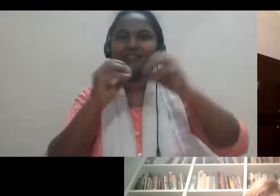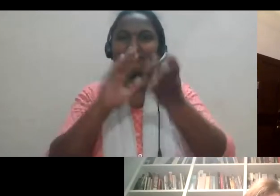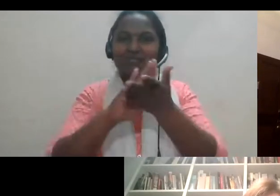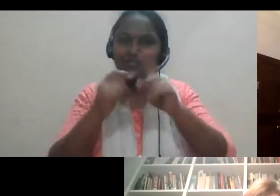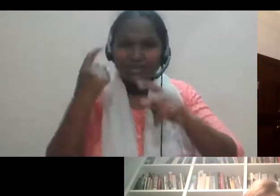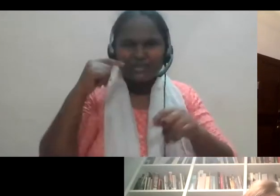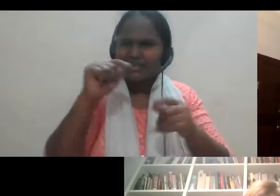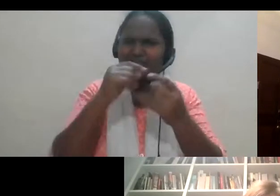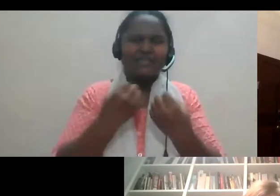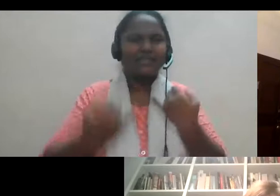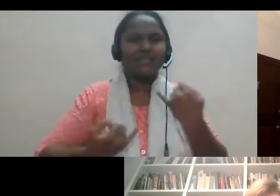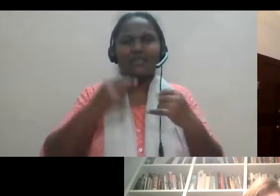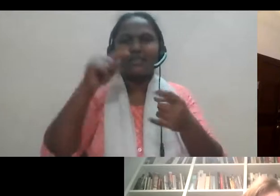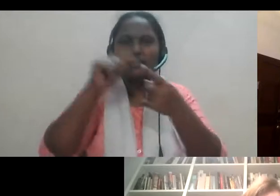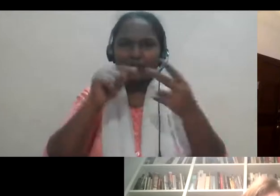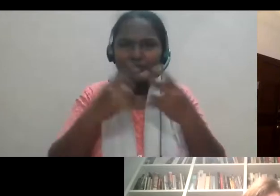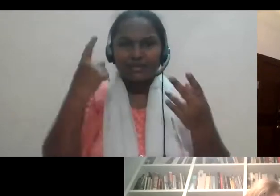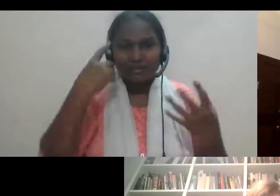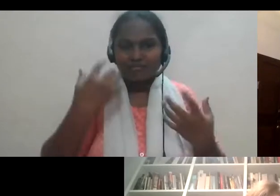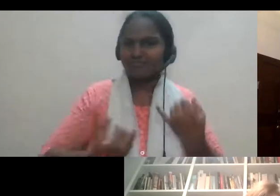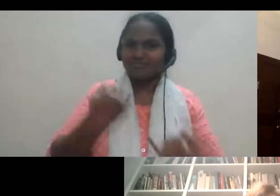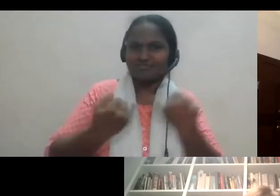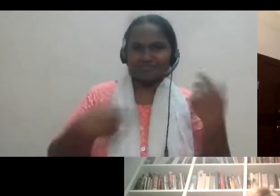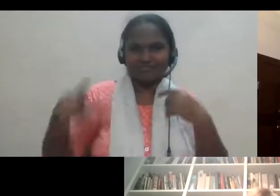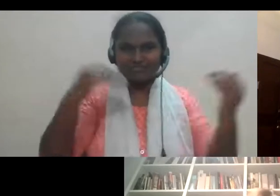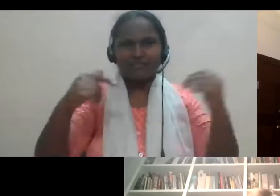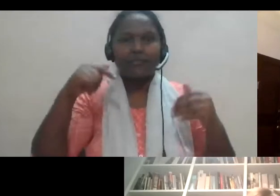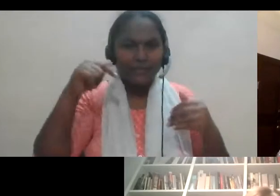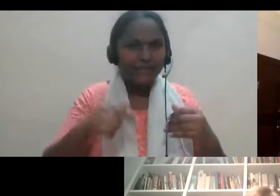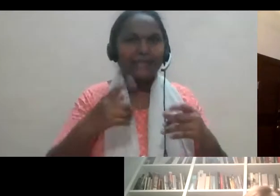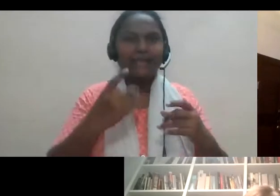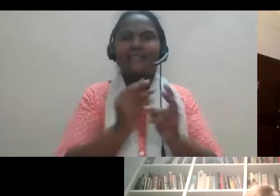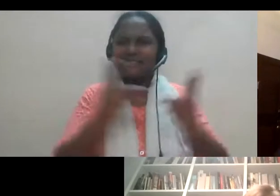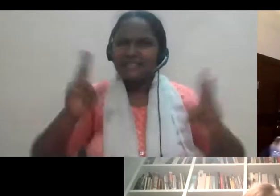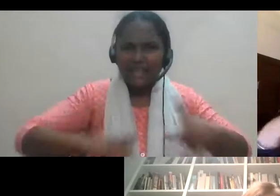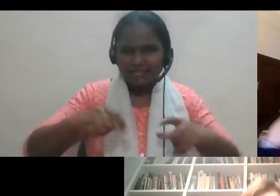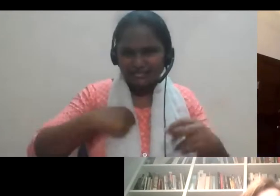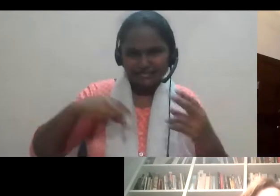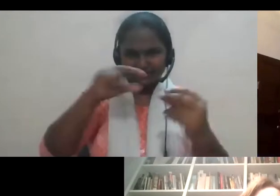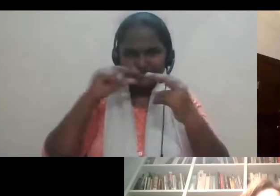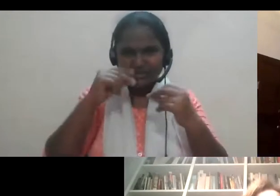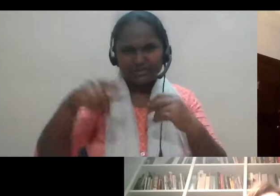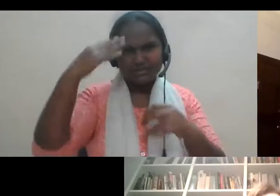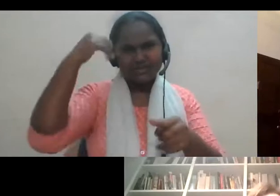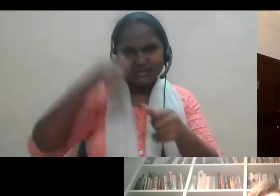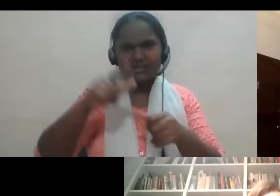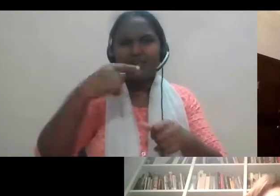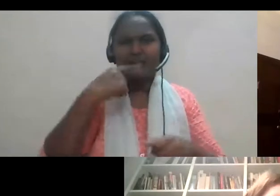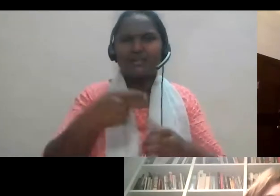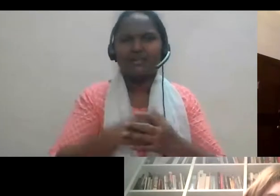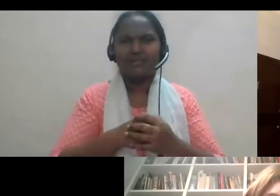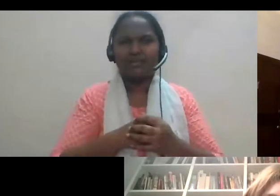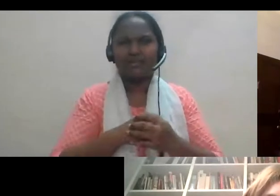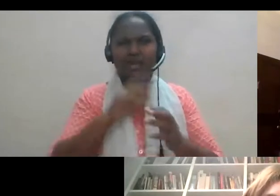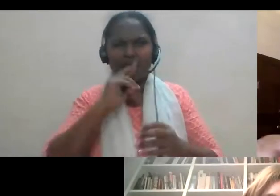interested in that point you were talking about curators. I mean, in the sense, there's a certain language we speak. And I remember someone telling me, I mean,